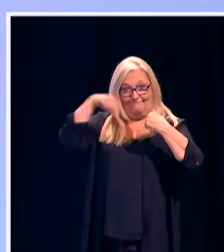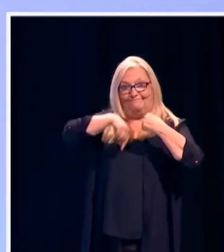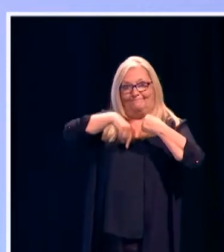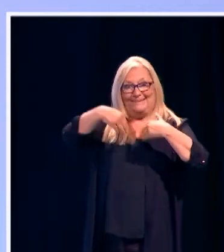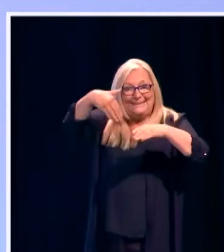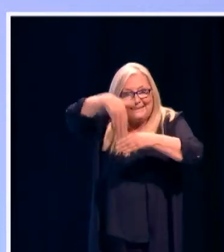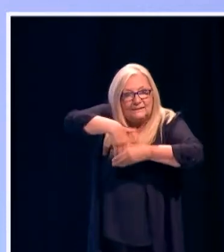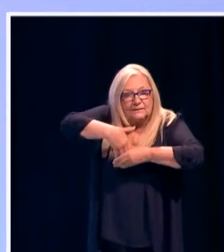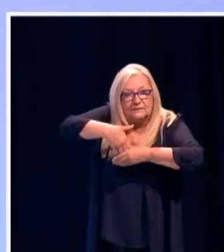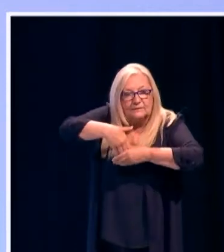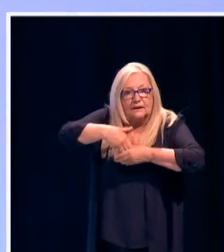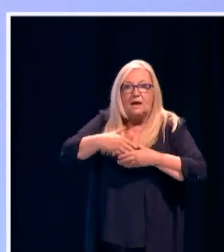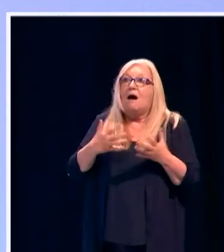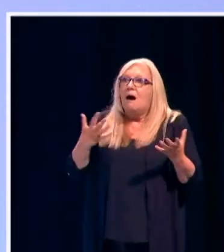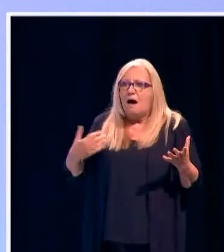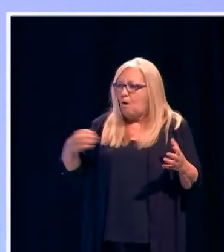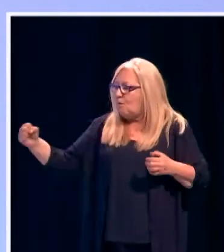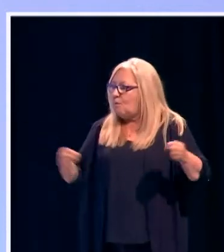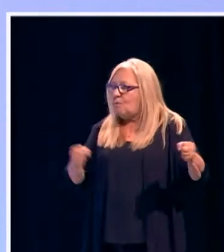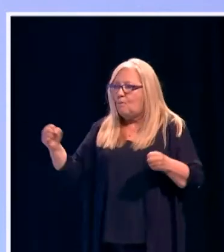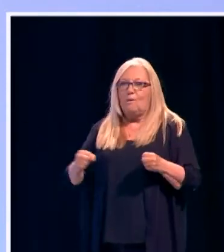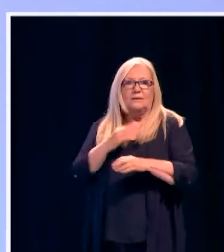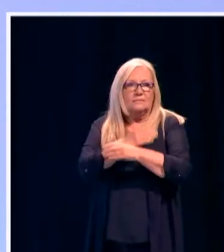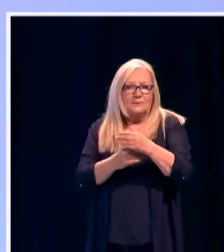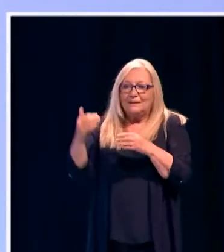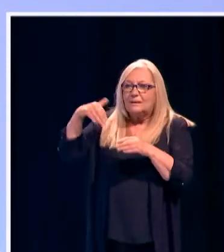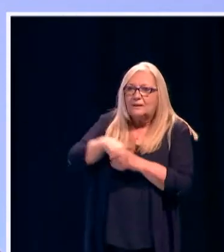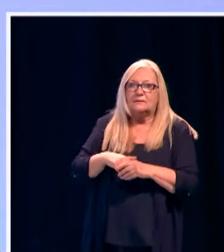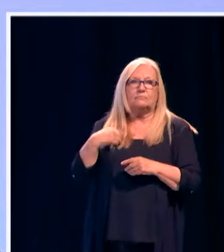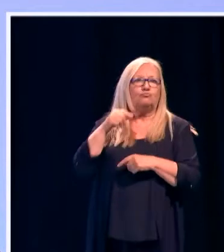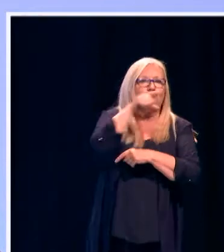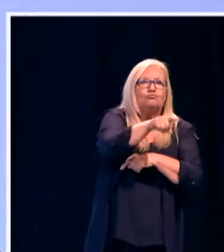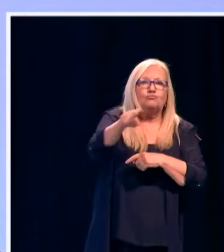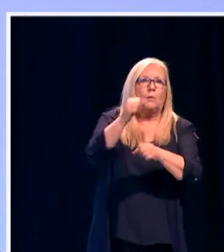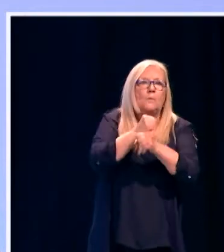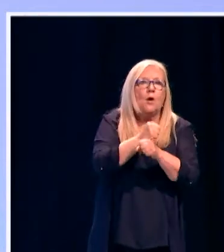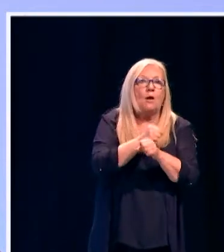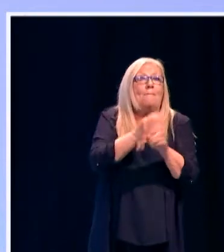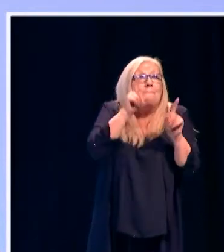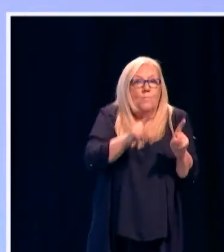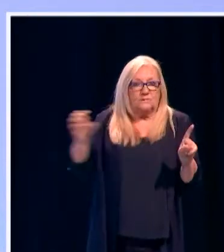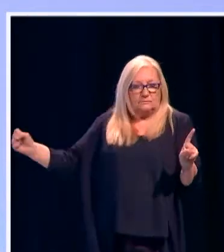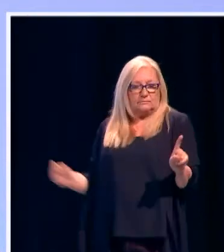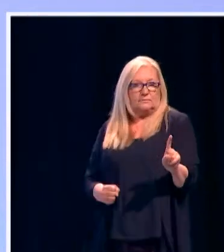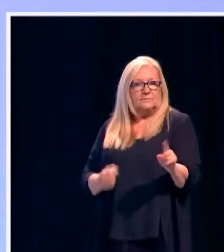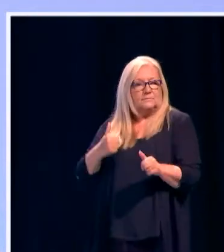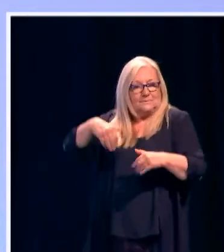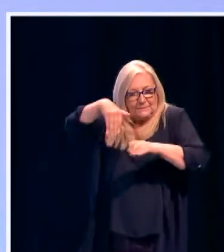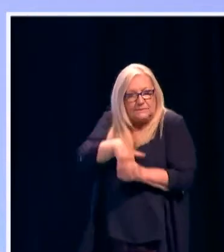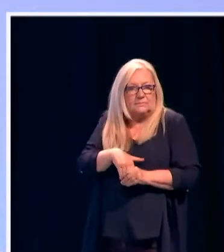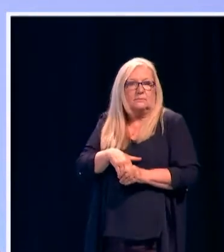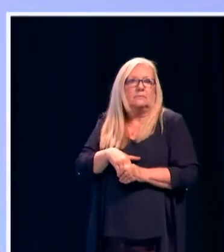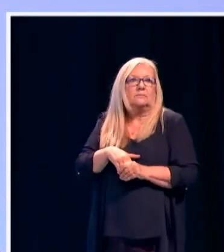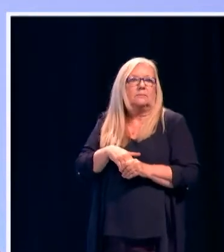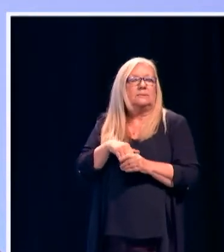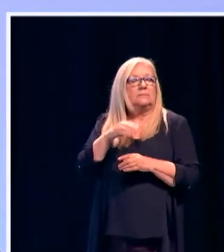in every design project, in every tender, in every bit of business that Microsoft does, because until we do that, we only give